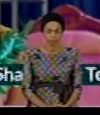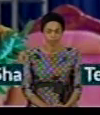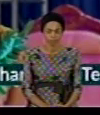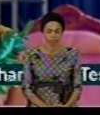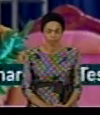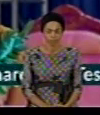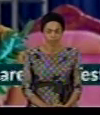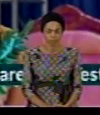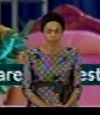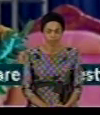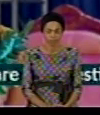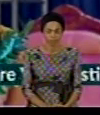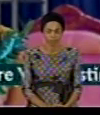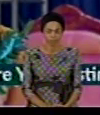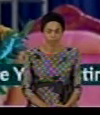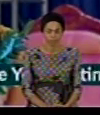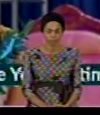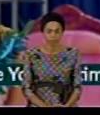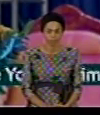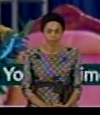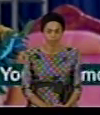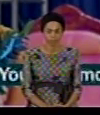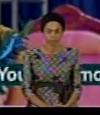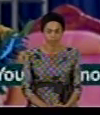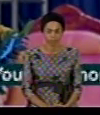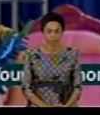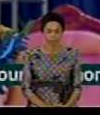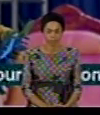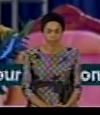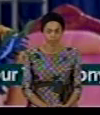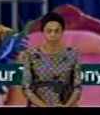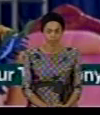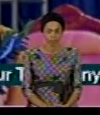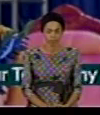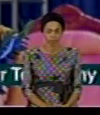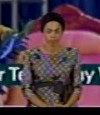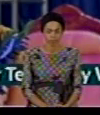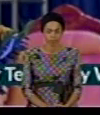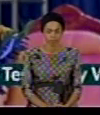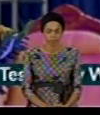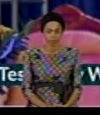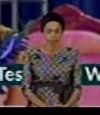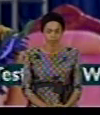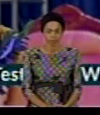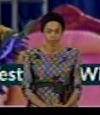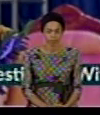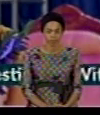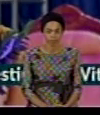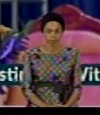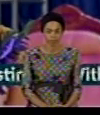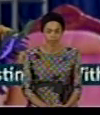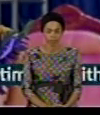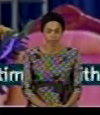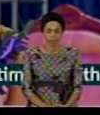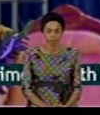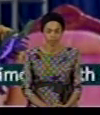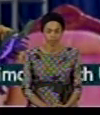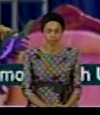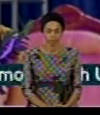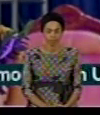dara me baro. Sako dede toa bime lelo ama e me a ki. E sa ma kone ene bari ko alu